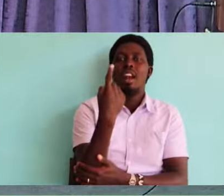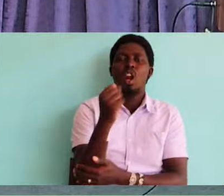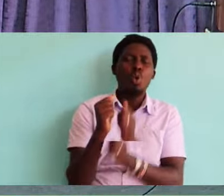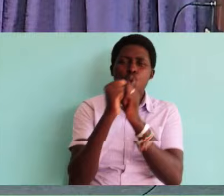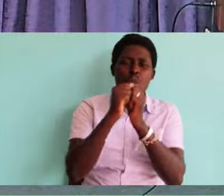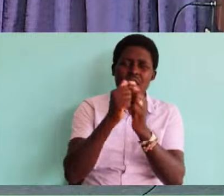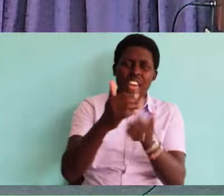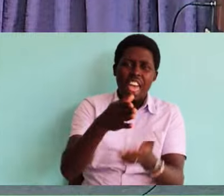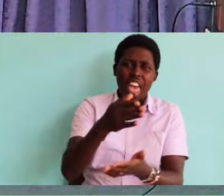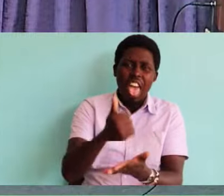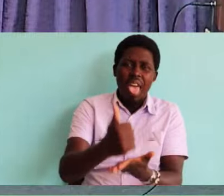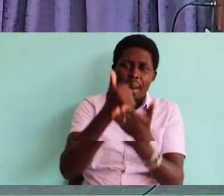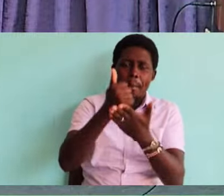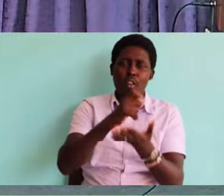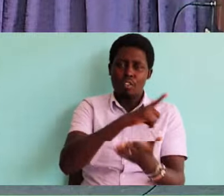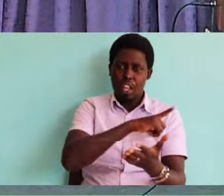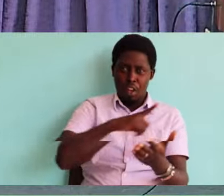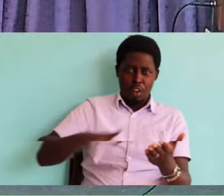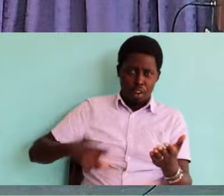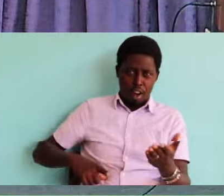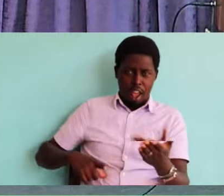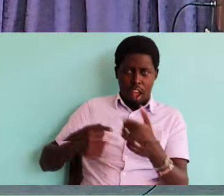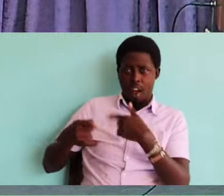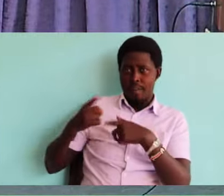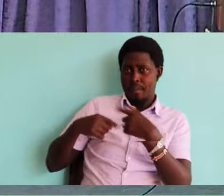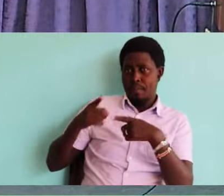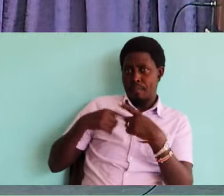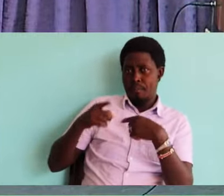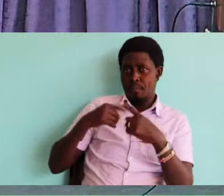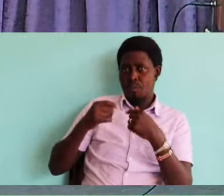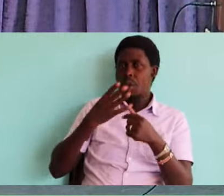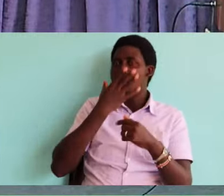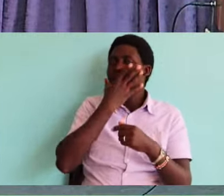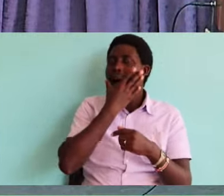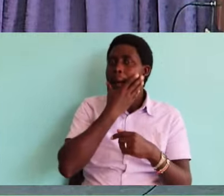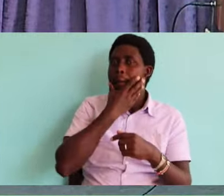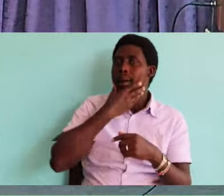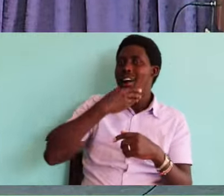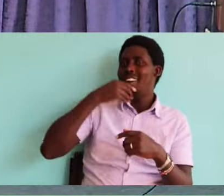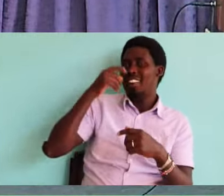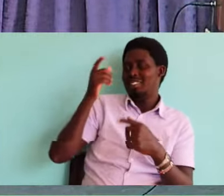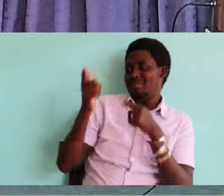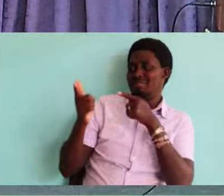Lord, I have brought forth a man.